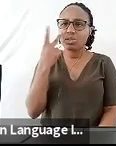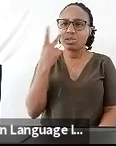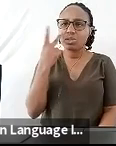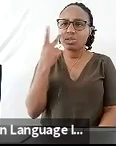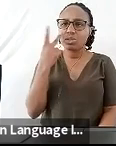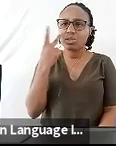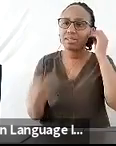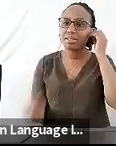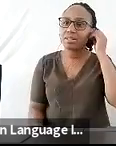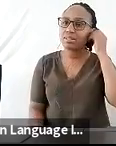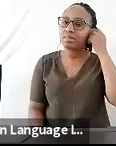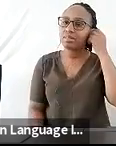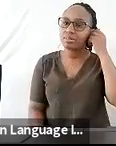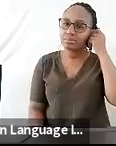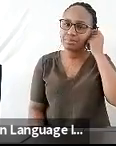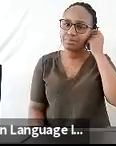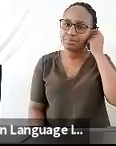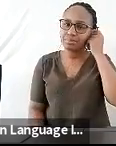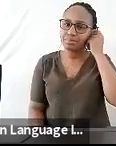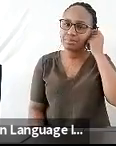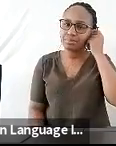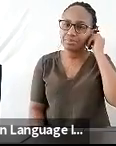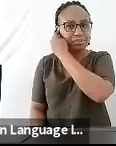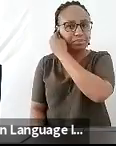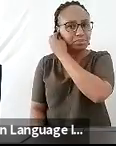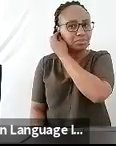It's okay. Anything on your end?